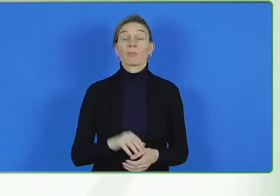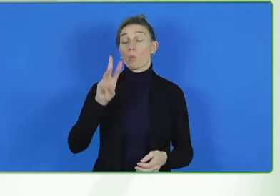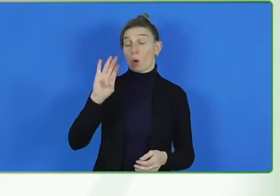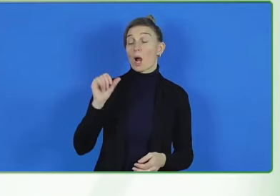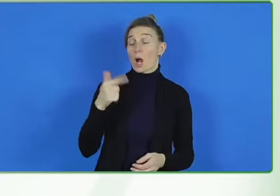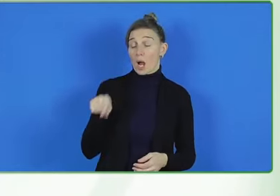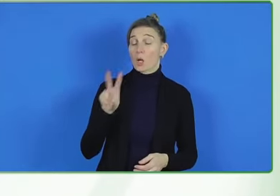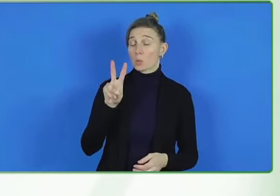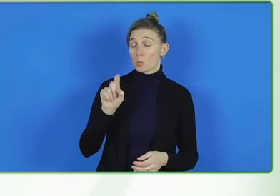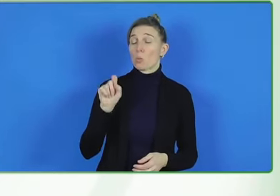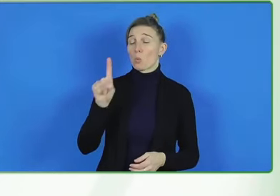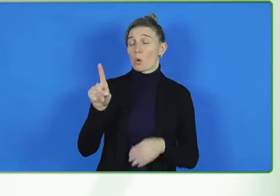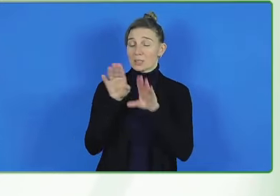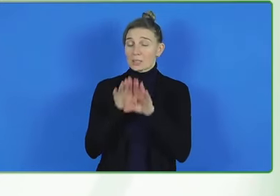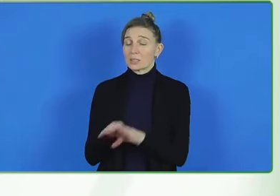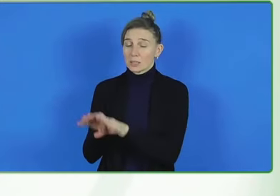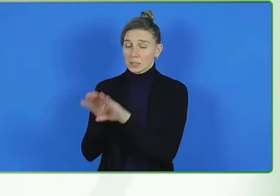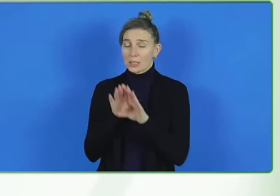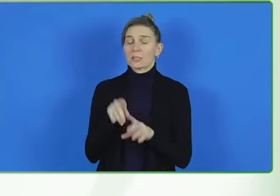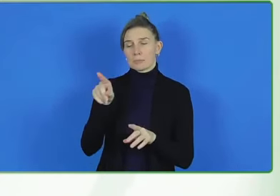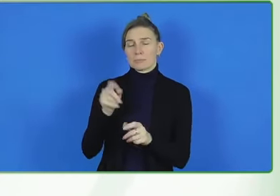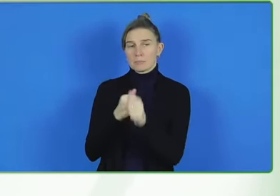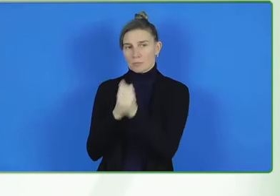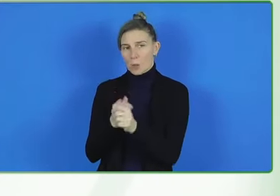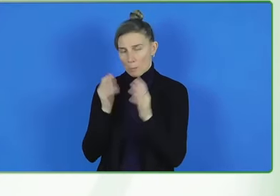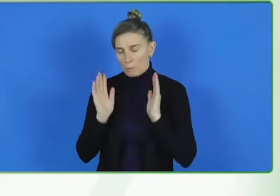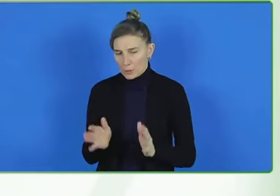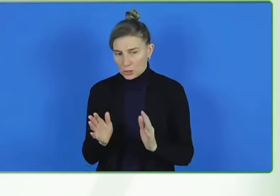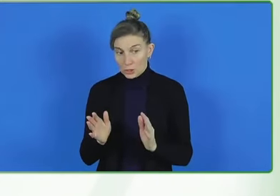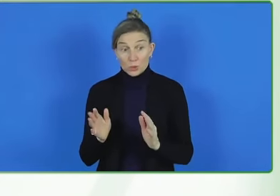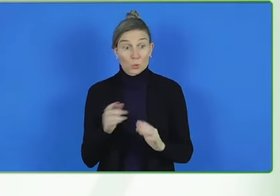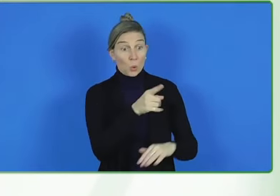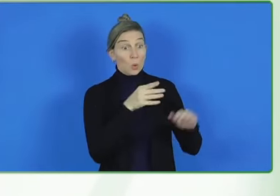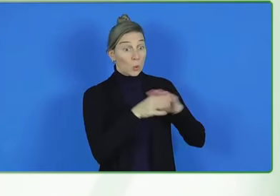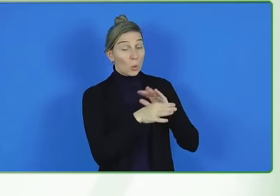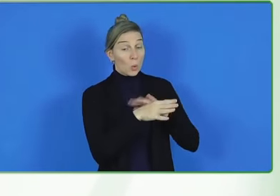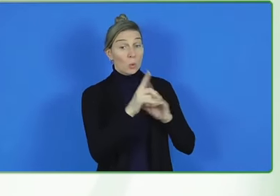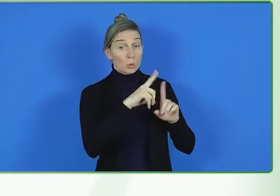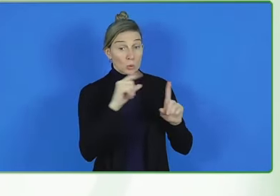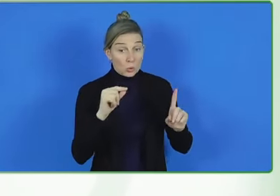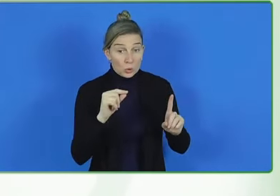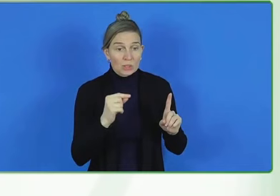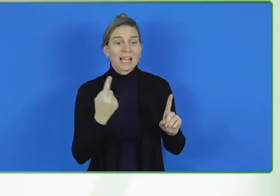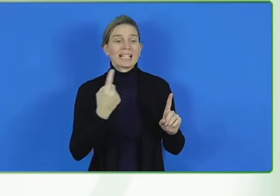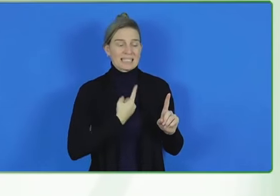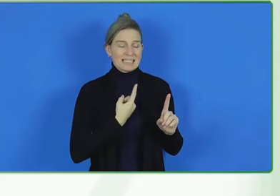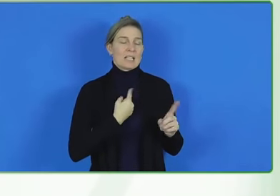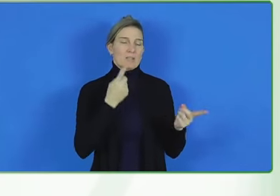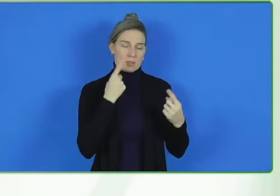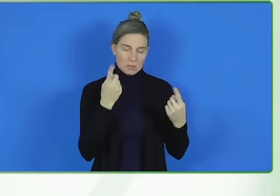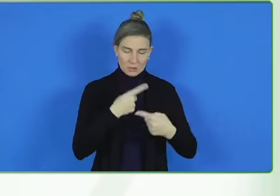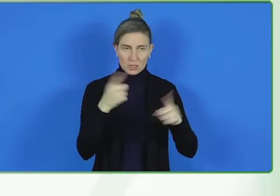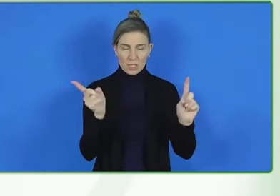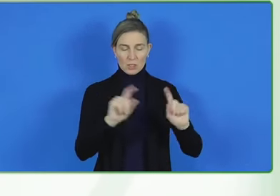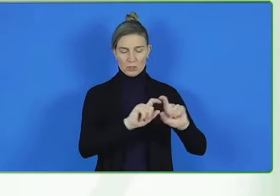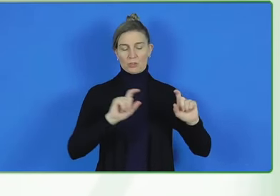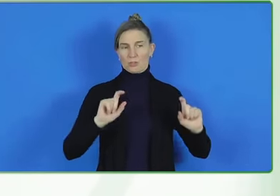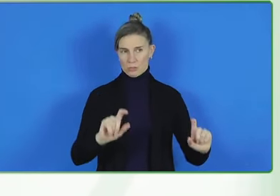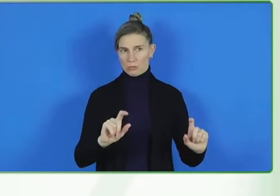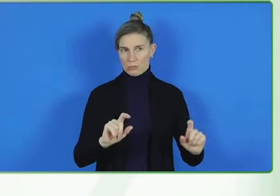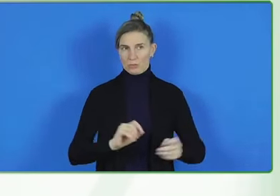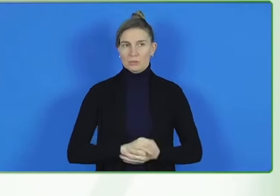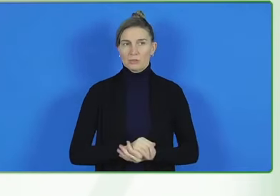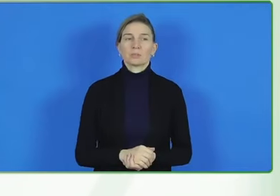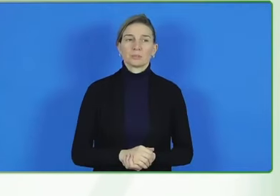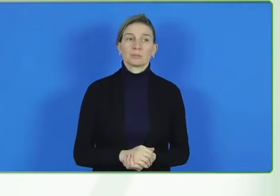and providing digital accessibility self-declaration on a website. Information and